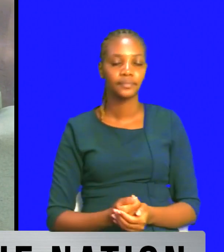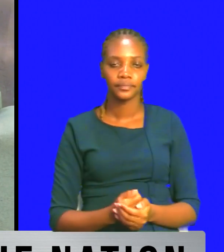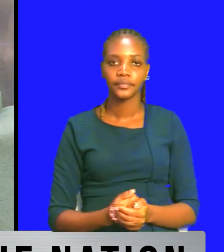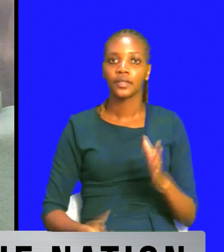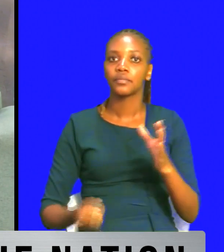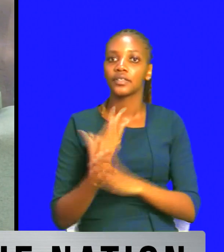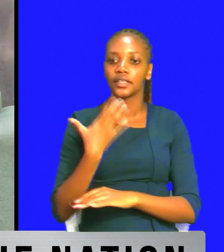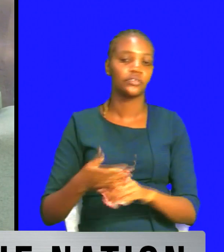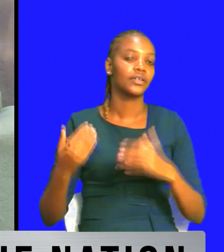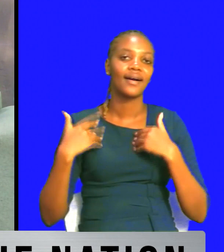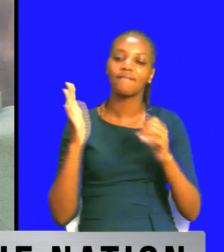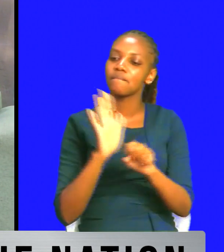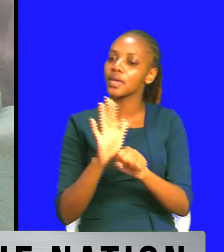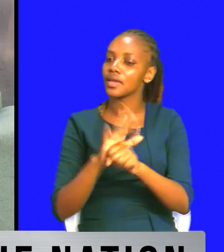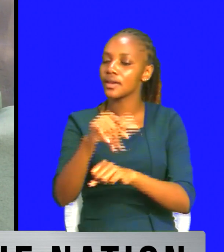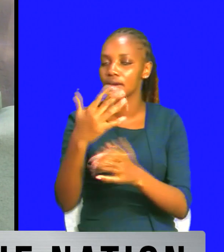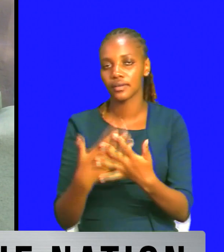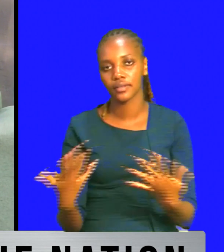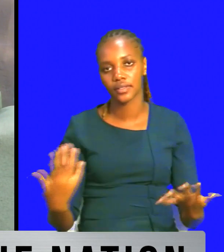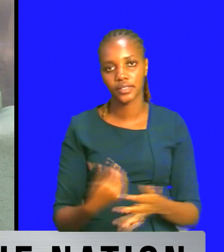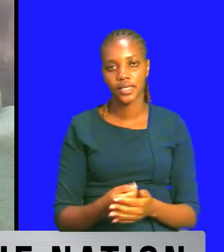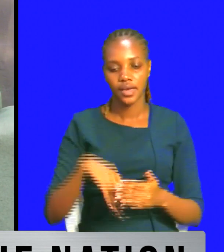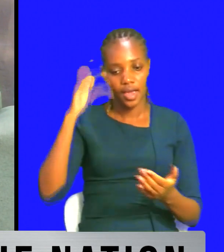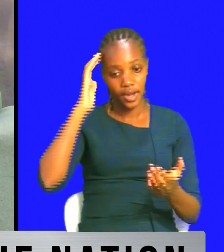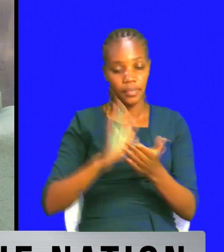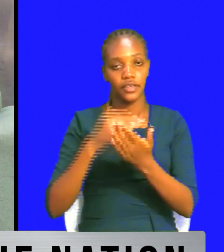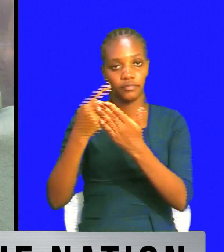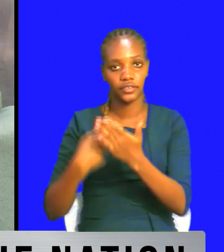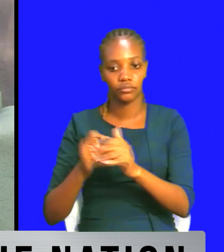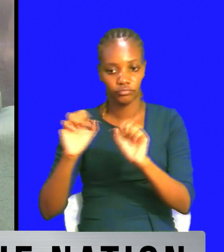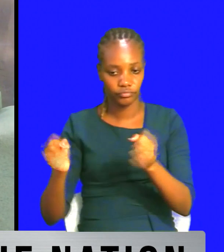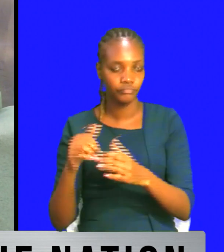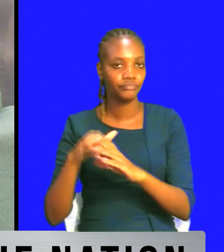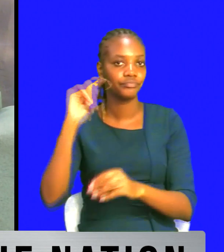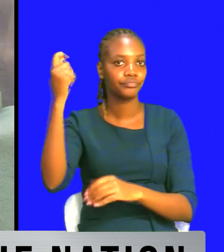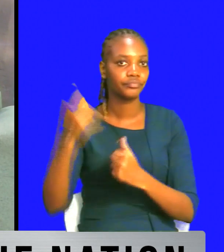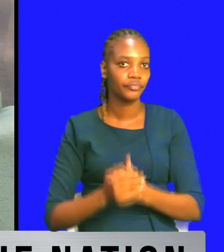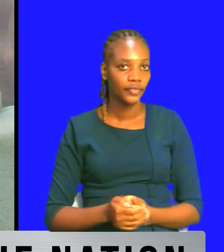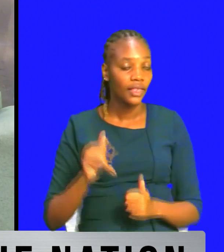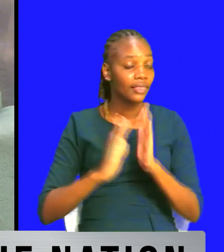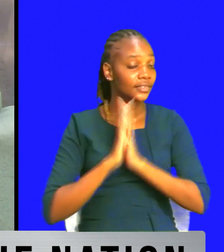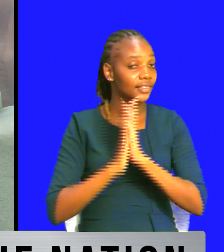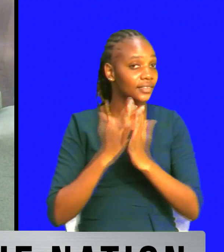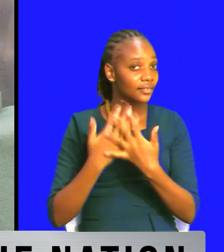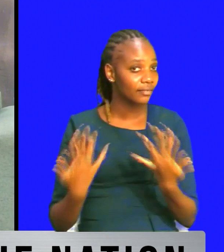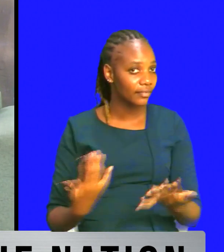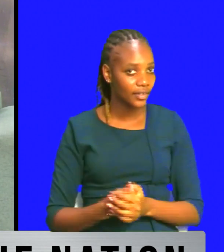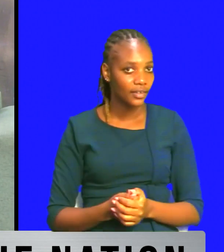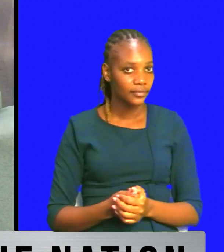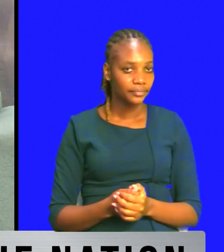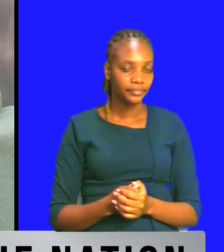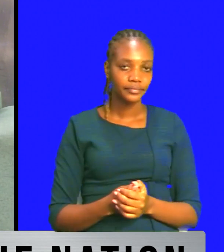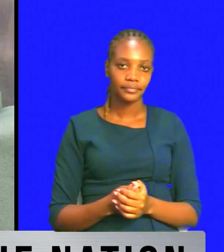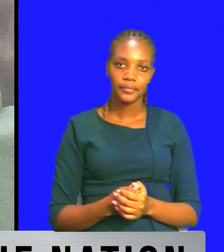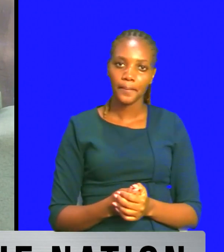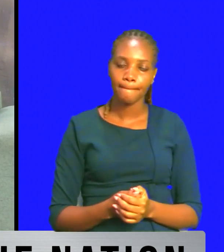whole range of things. I believe that's a discussion that we should have in this country. That's an interesting perspective. So that's a fertilizer